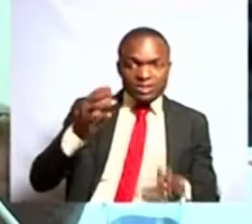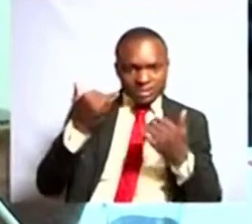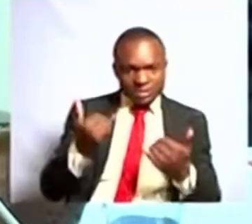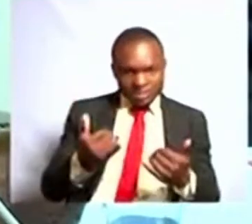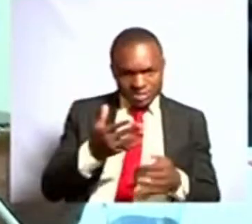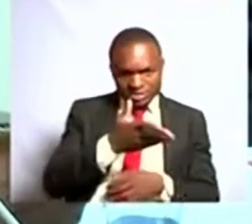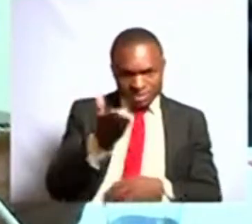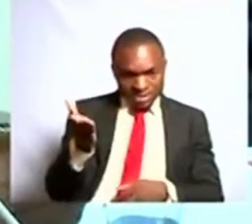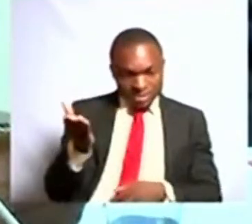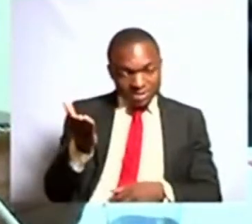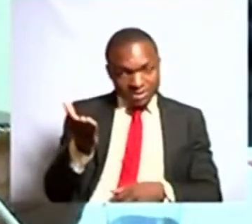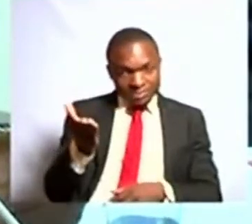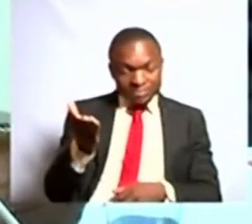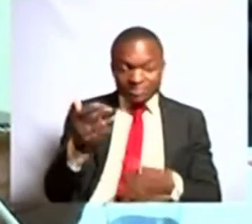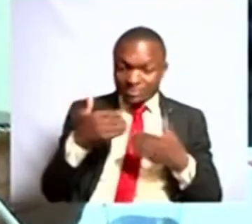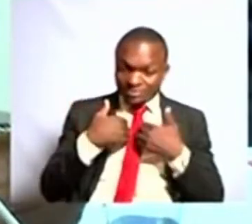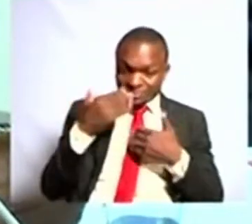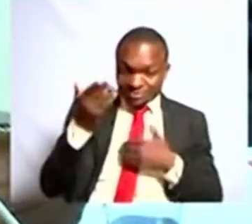our inventory.